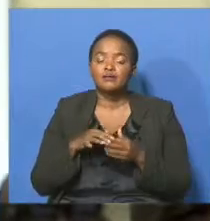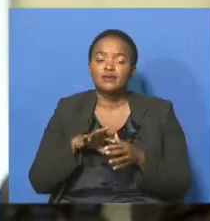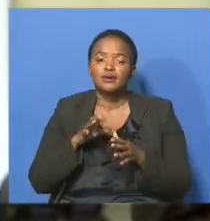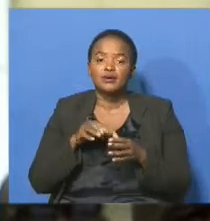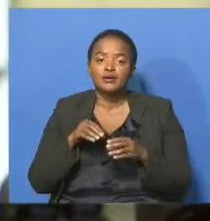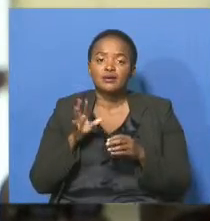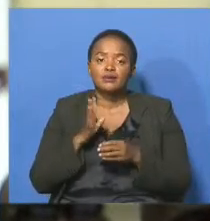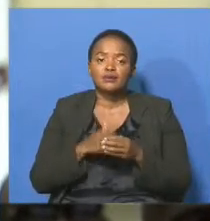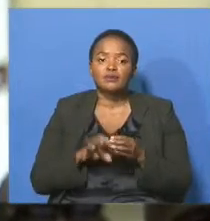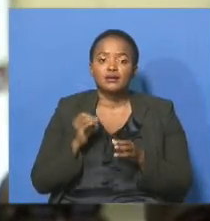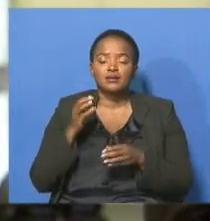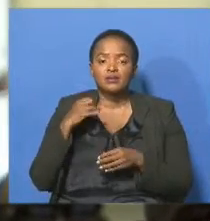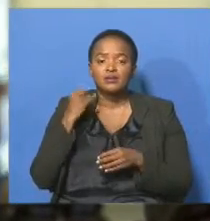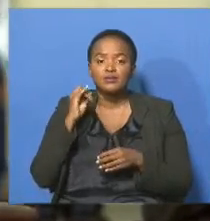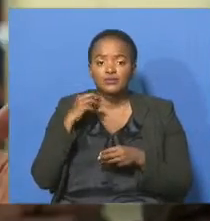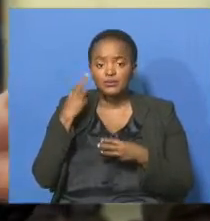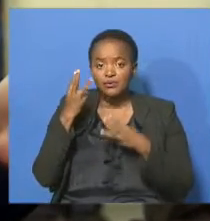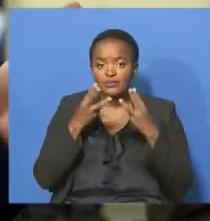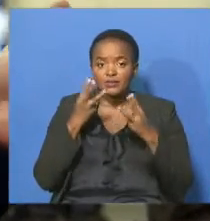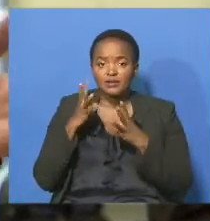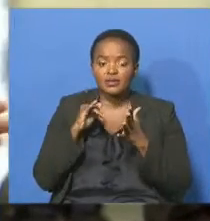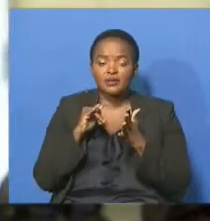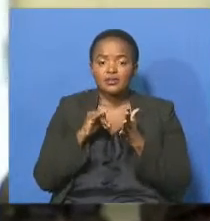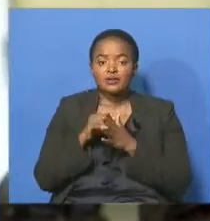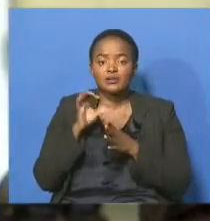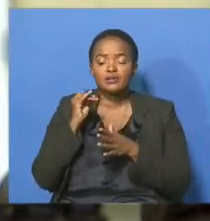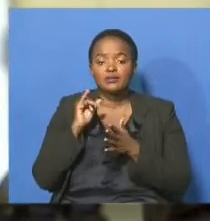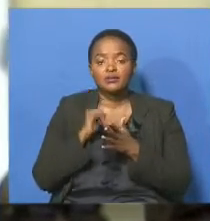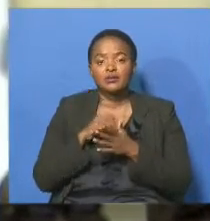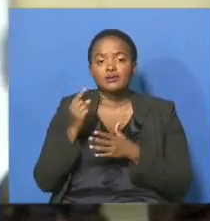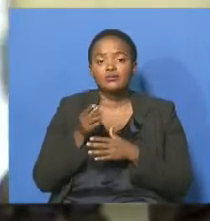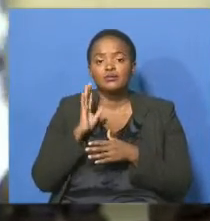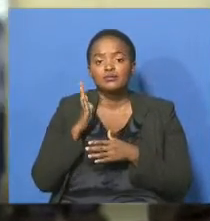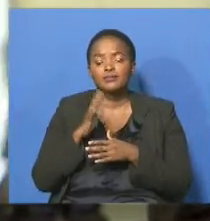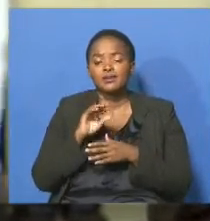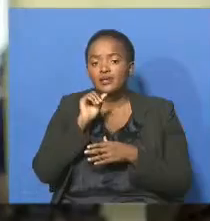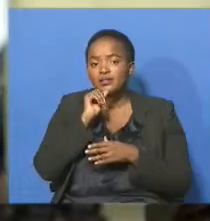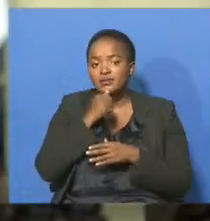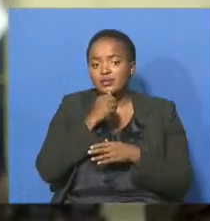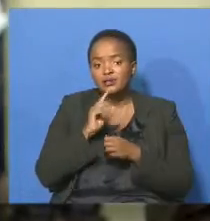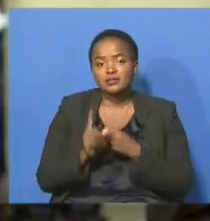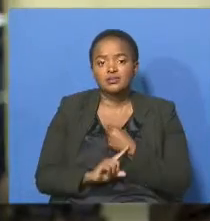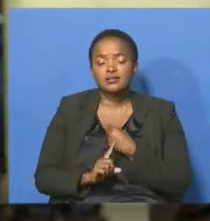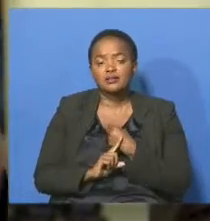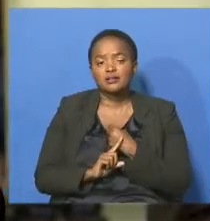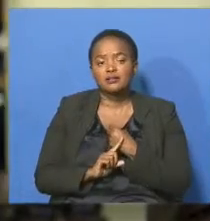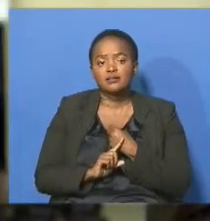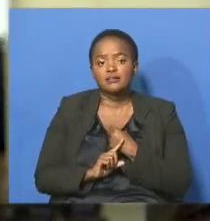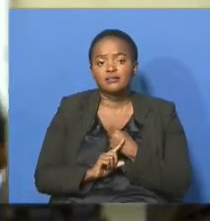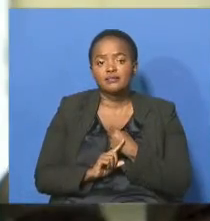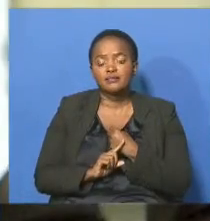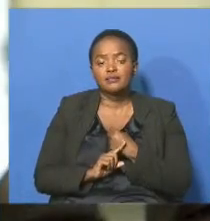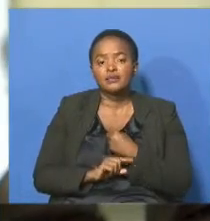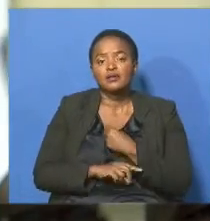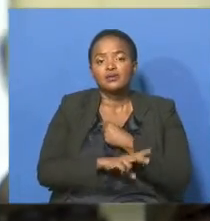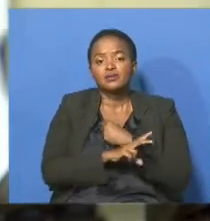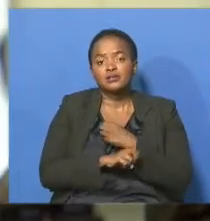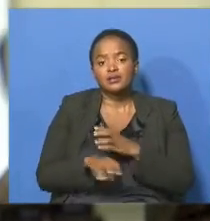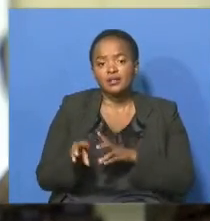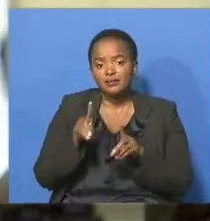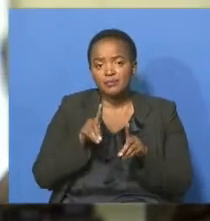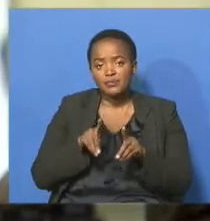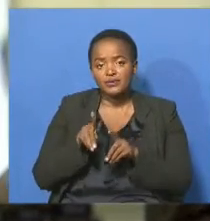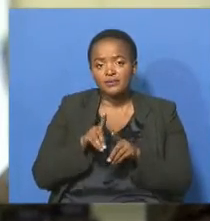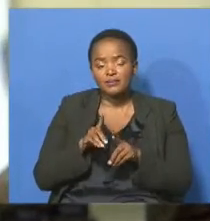worried ke di incidents tse le gore re bua ka tsone serious crimes. Ha re bua ka go utswa ga batho go tsena ga